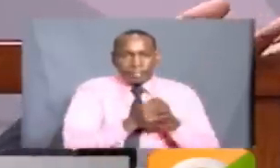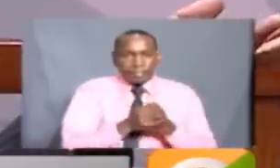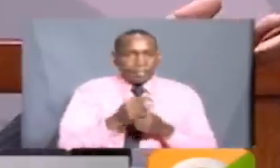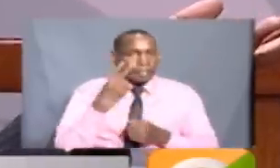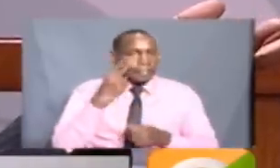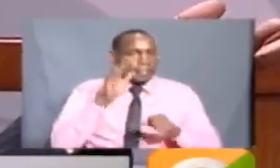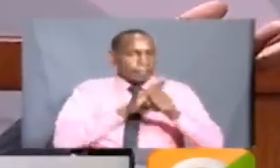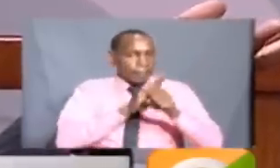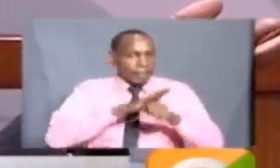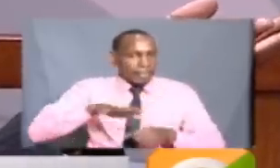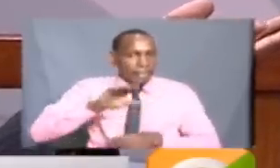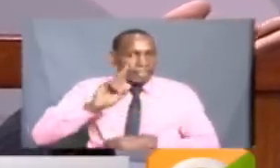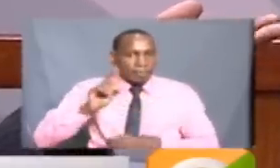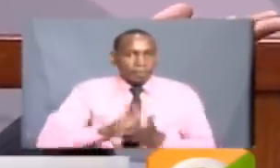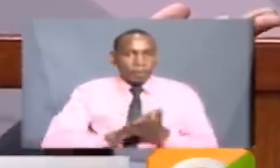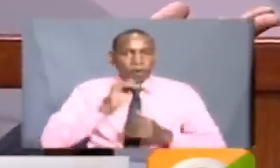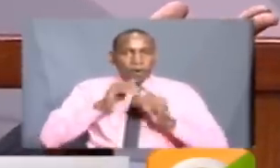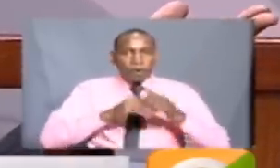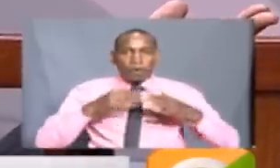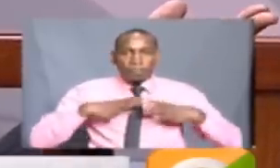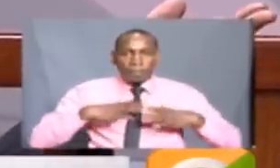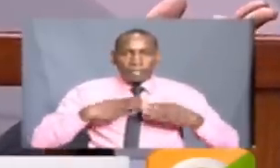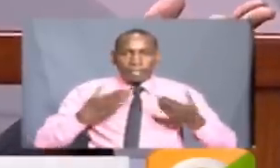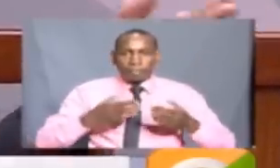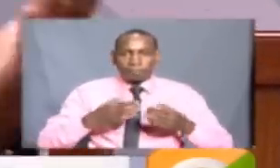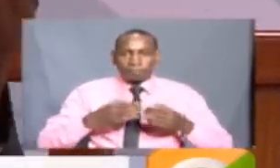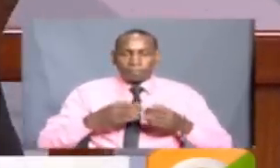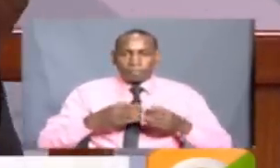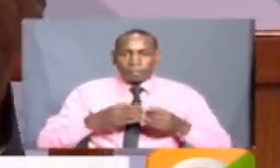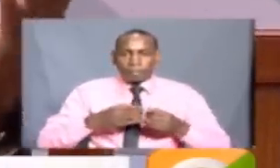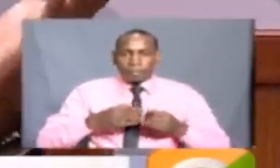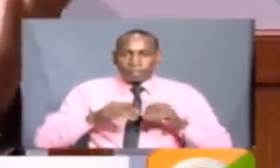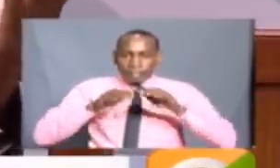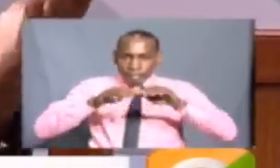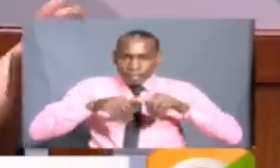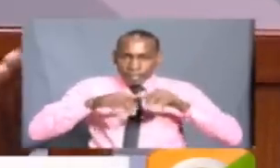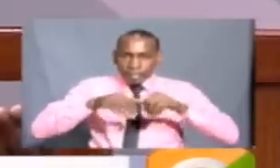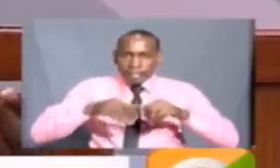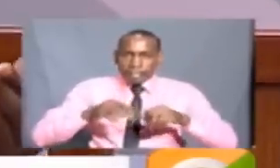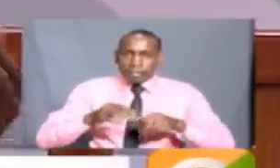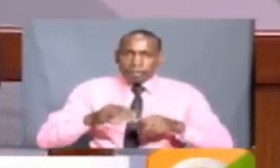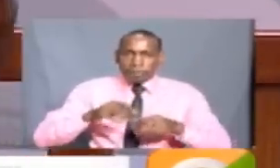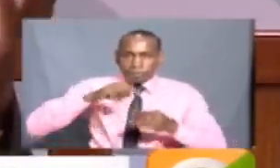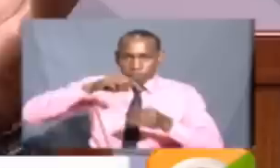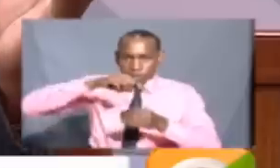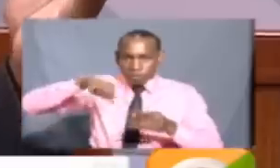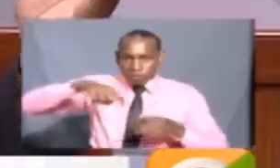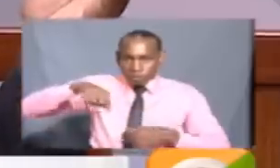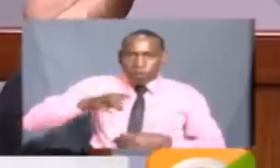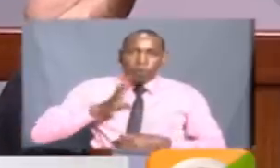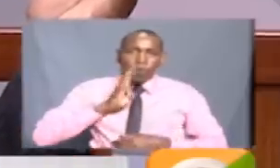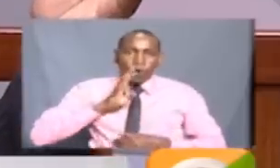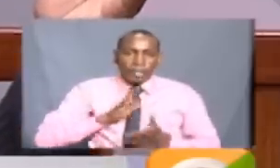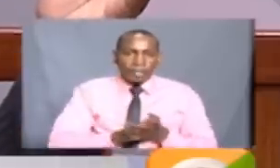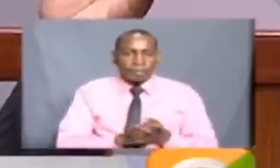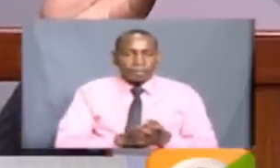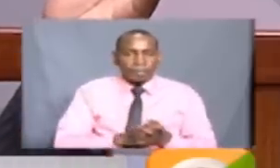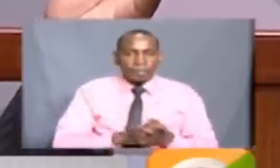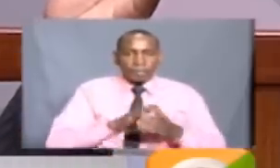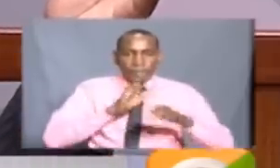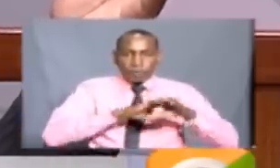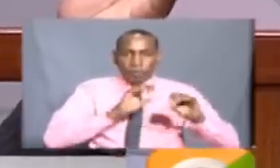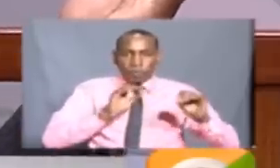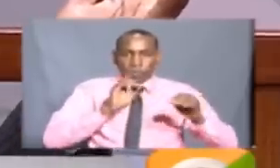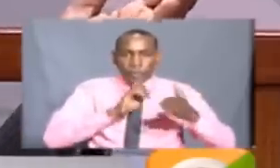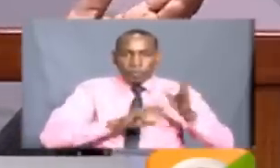many areas of Nairobi, everybody is now sinking boreholes. Yeah. And we see one of the most annoying things is when the government